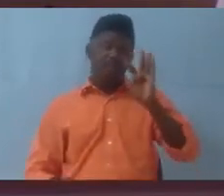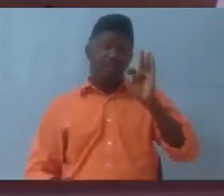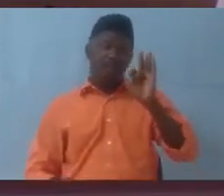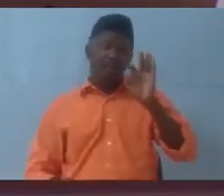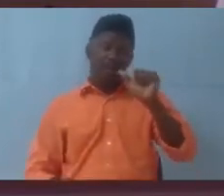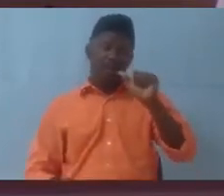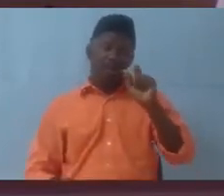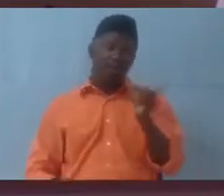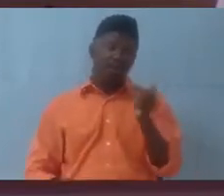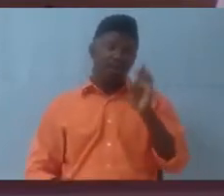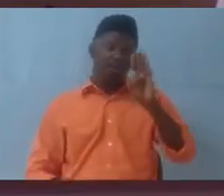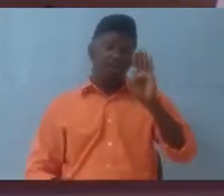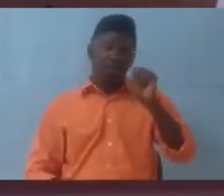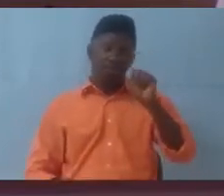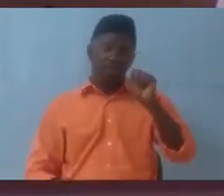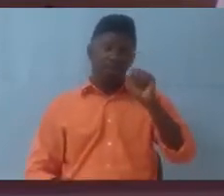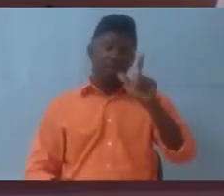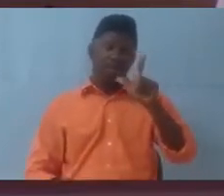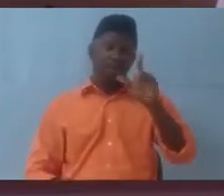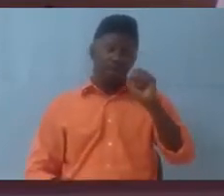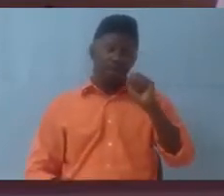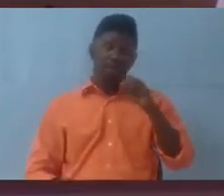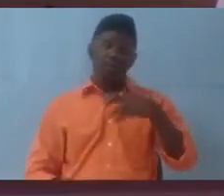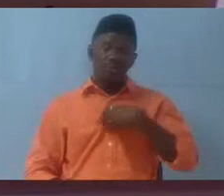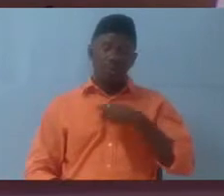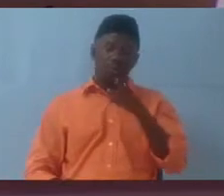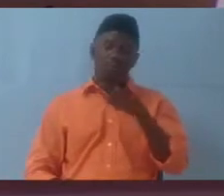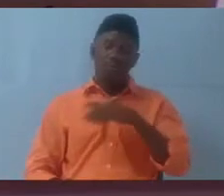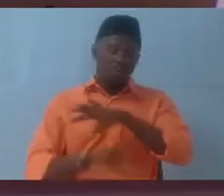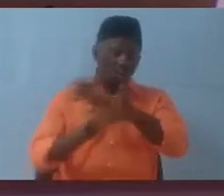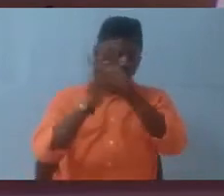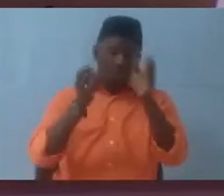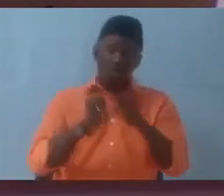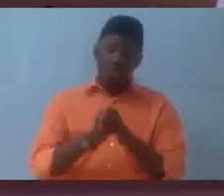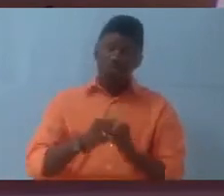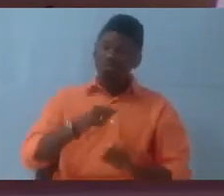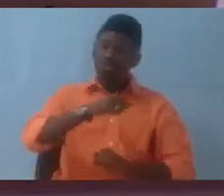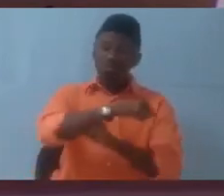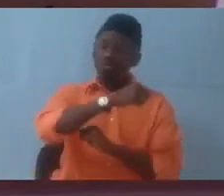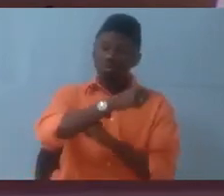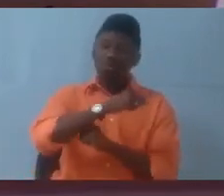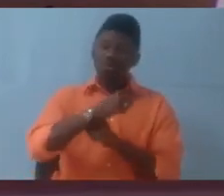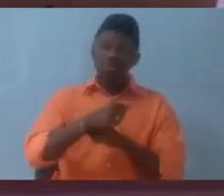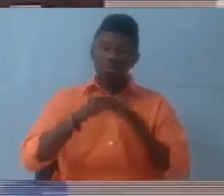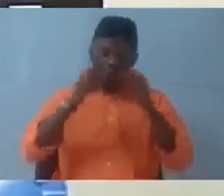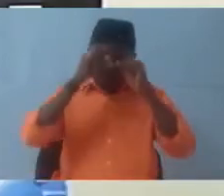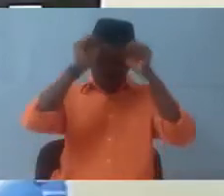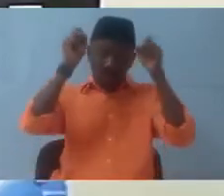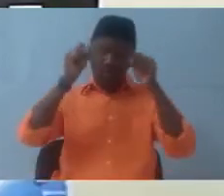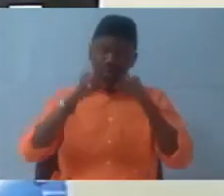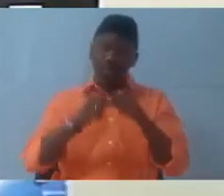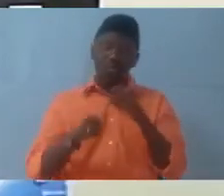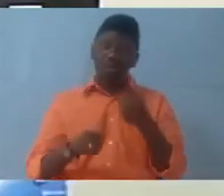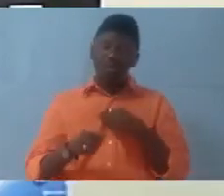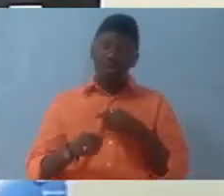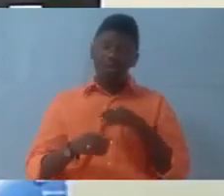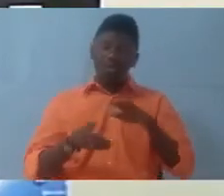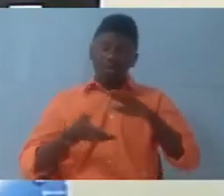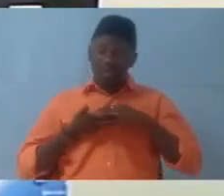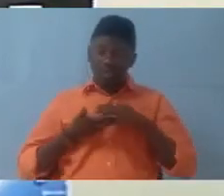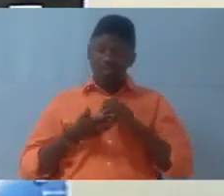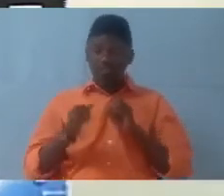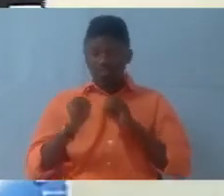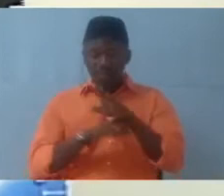Mr. Gomez, dang ñu bëgg wax né Fagbele jamono yu dafa bëggoon ko xamné rek ni ngeena atté da ngeen ko jël ci walé ndigal ngeen défé ko